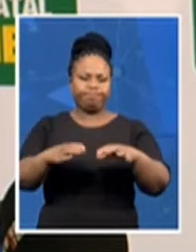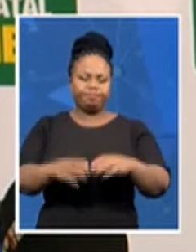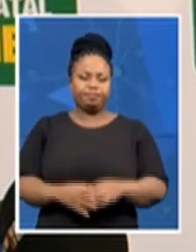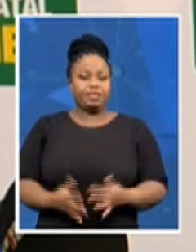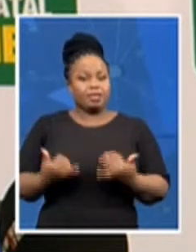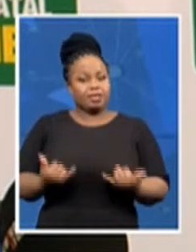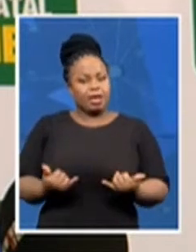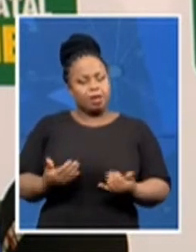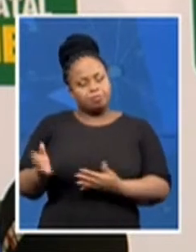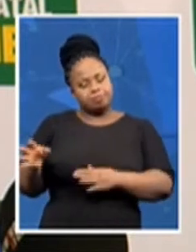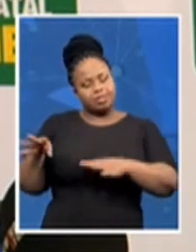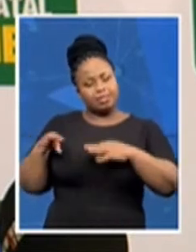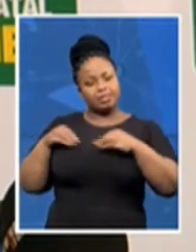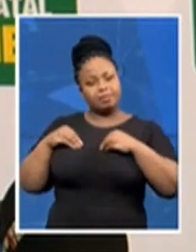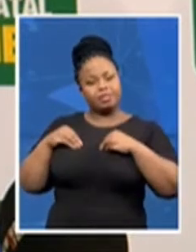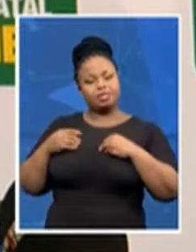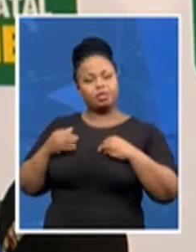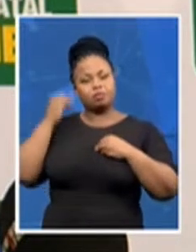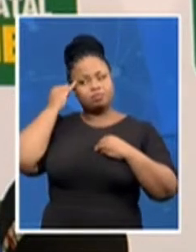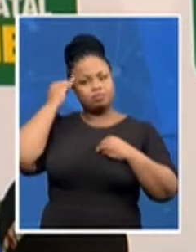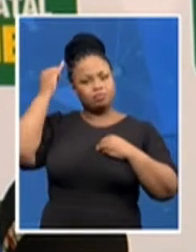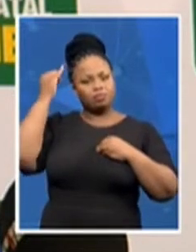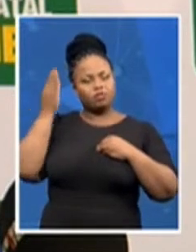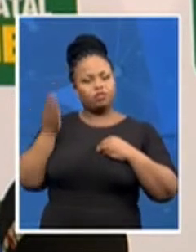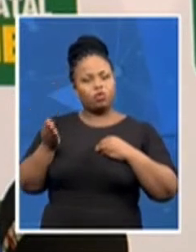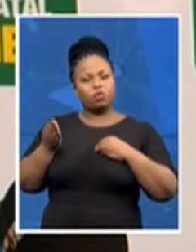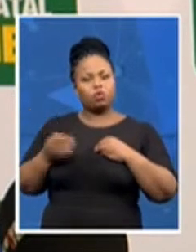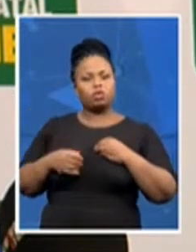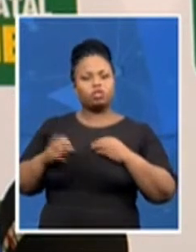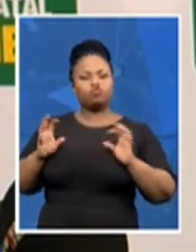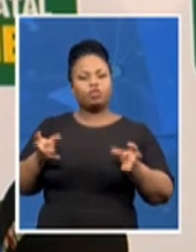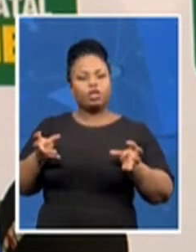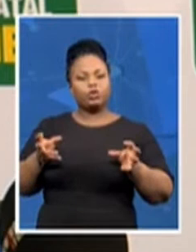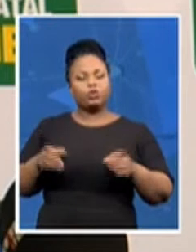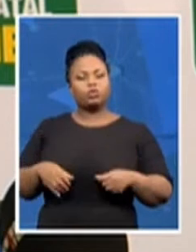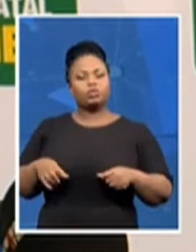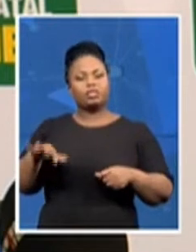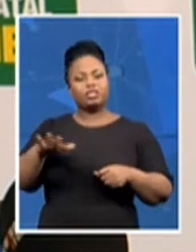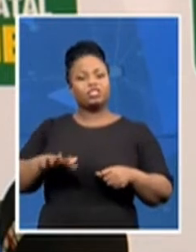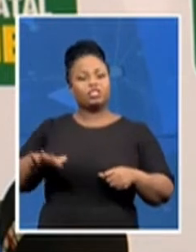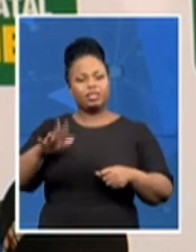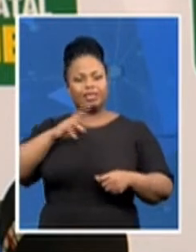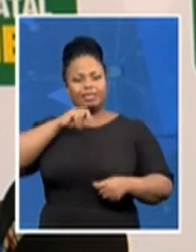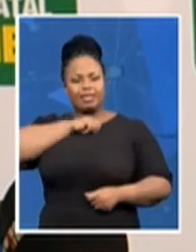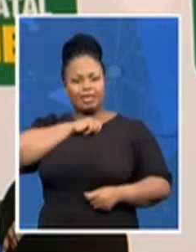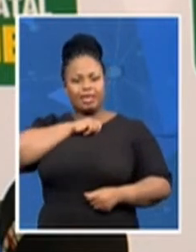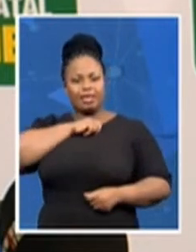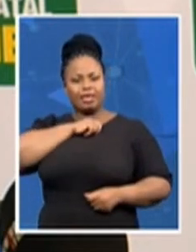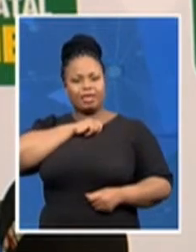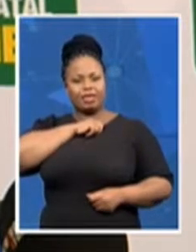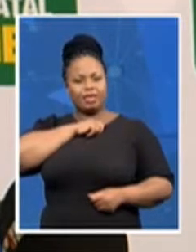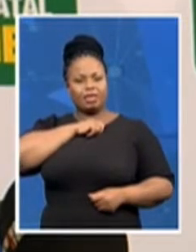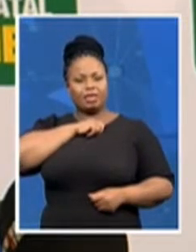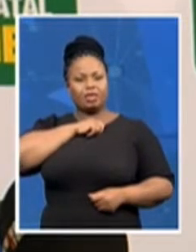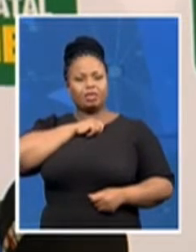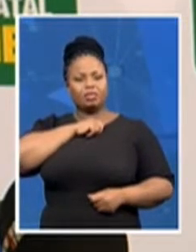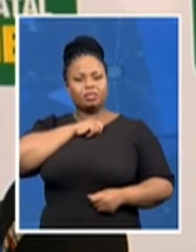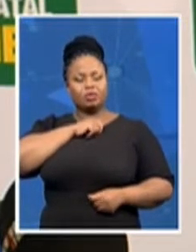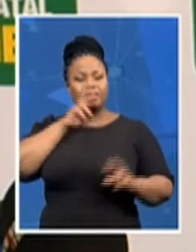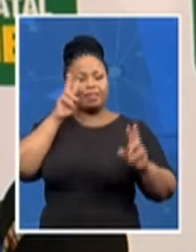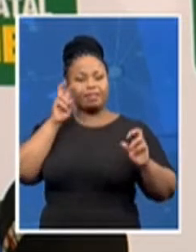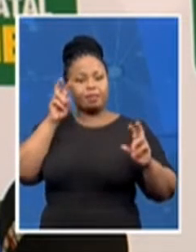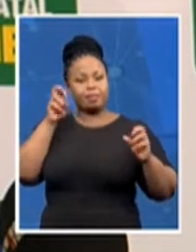leading radio station in KZN under the theme hashtag